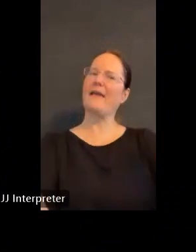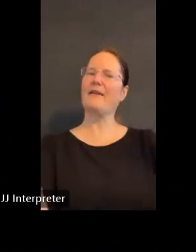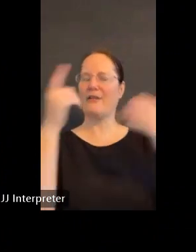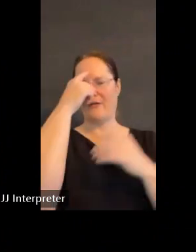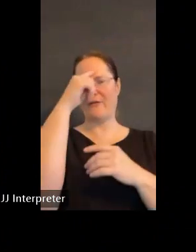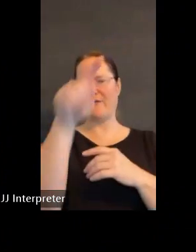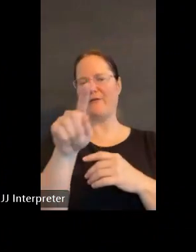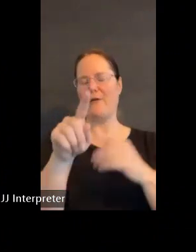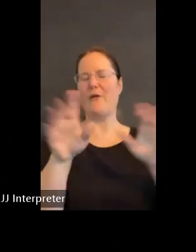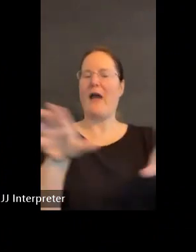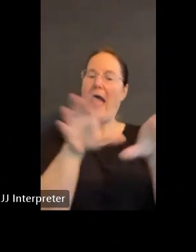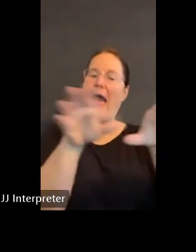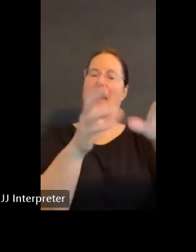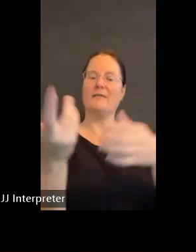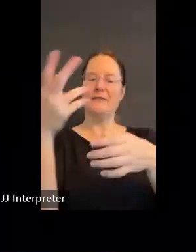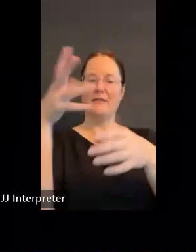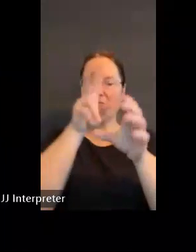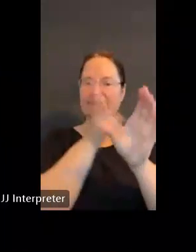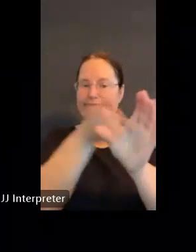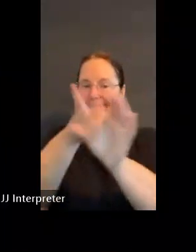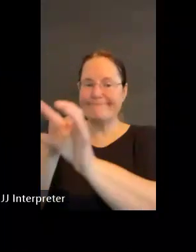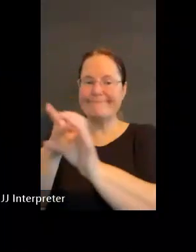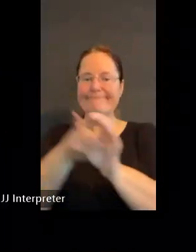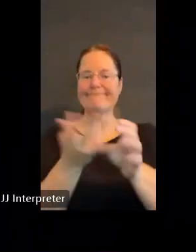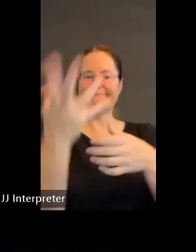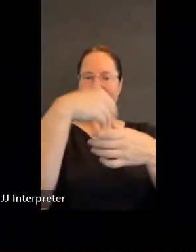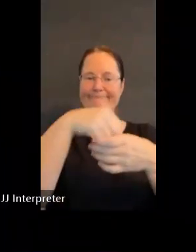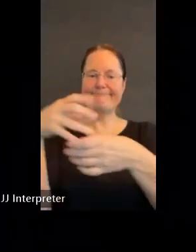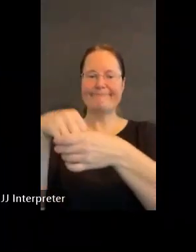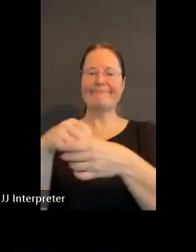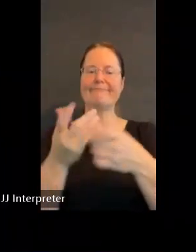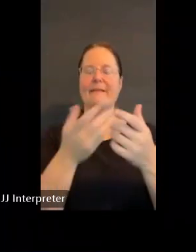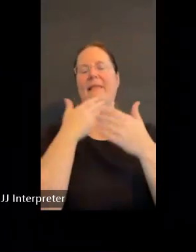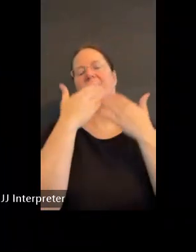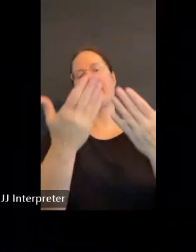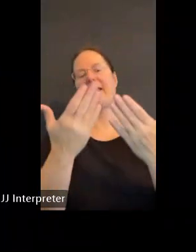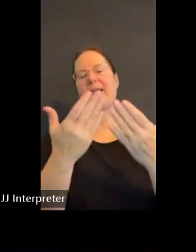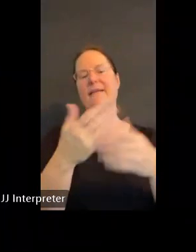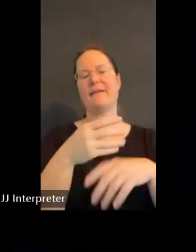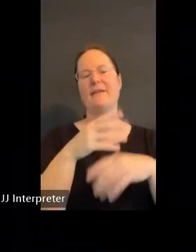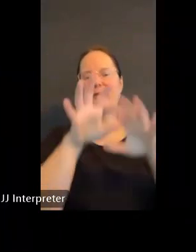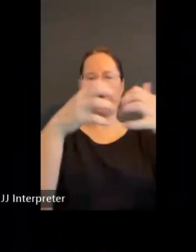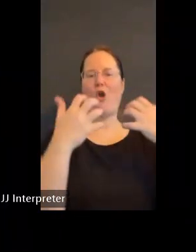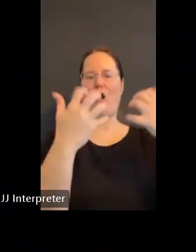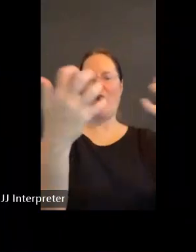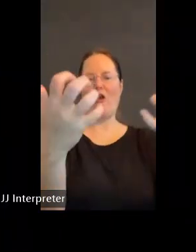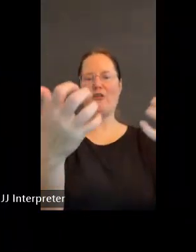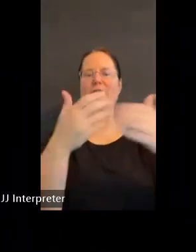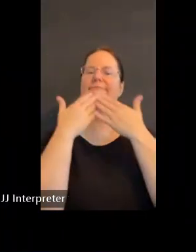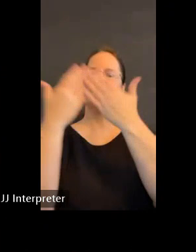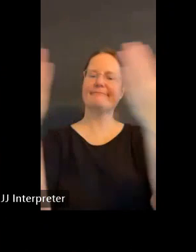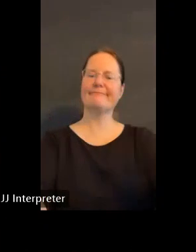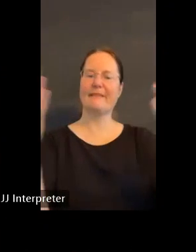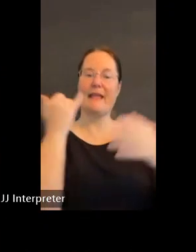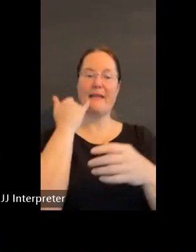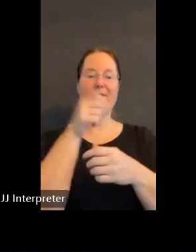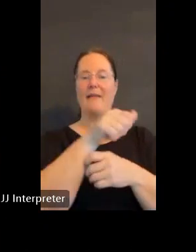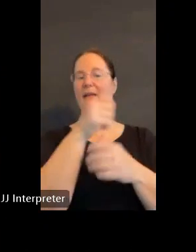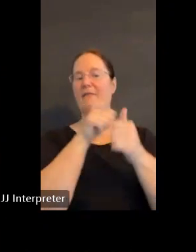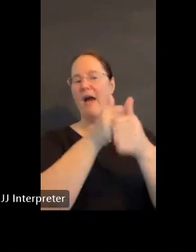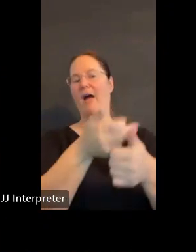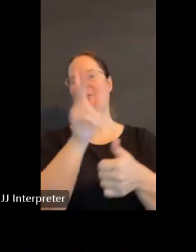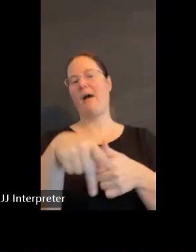your comments in the chat. You've been a great audience, and if you have any follow-up questions, please feel free to reach out. But you'll be